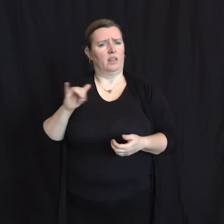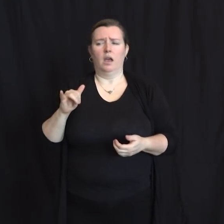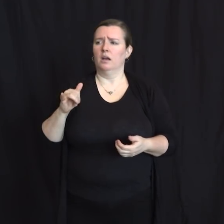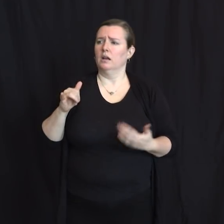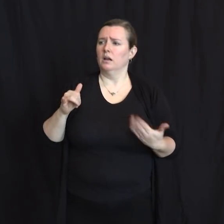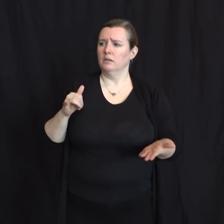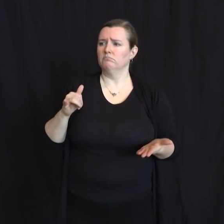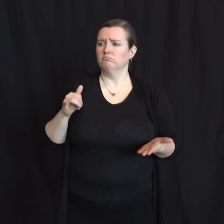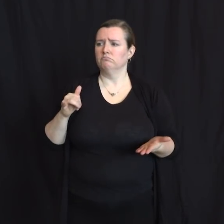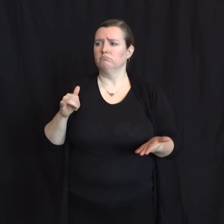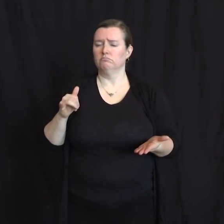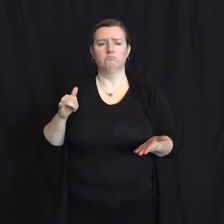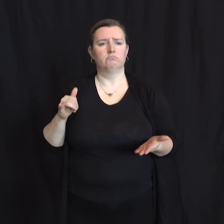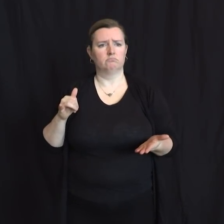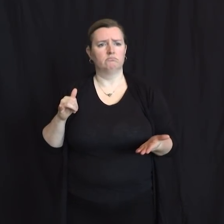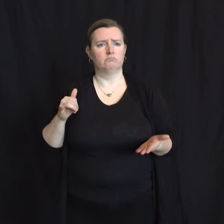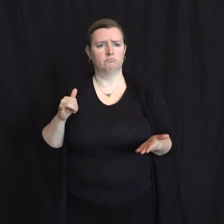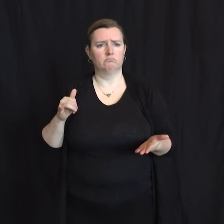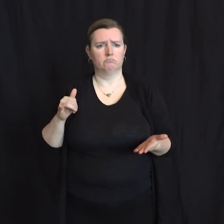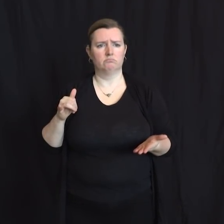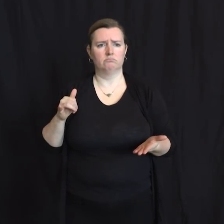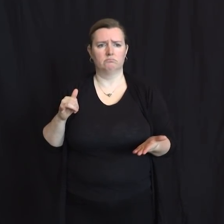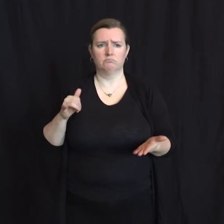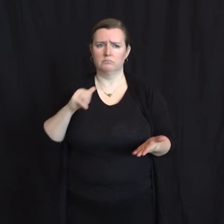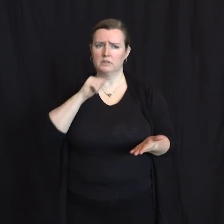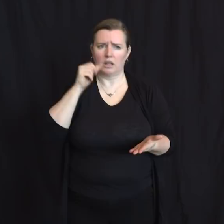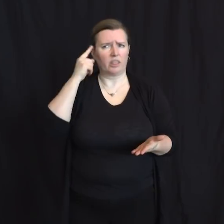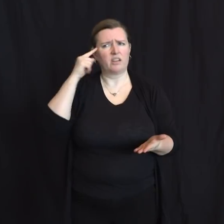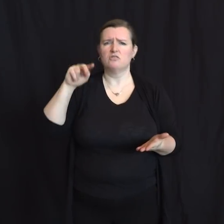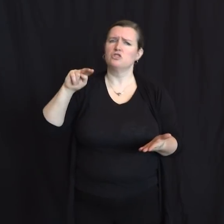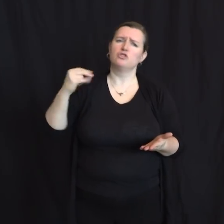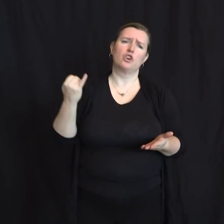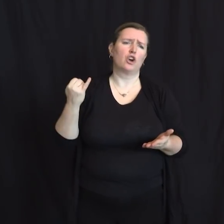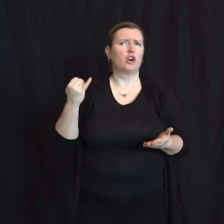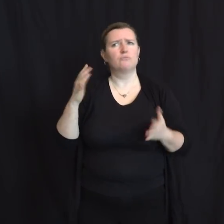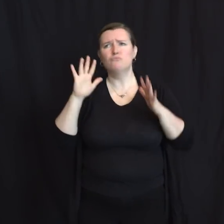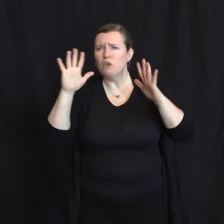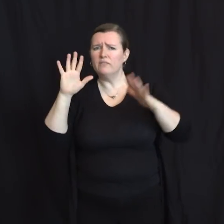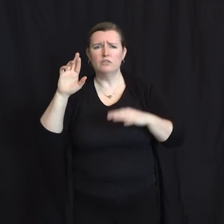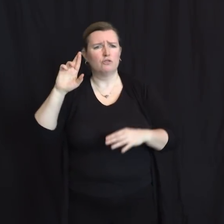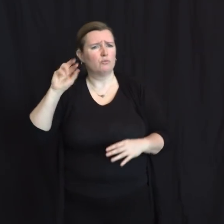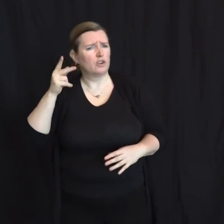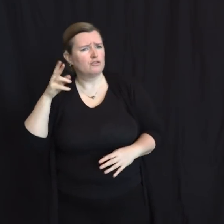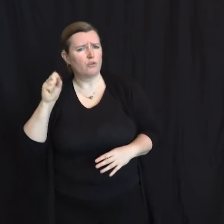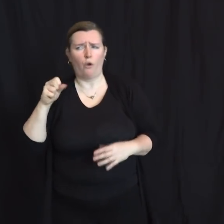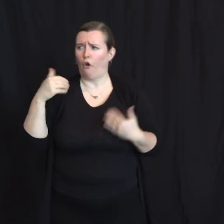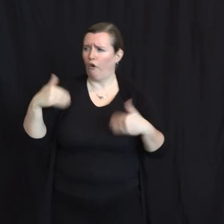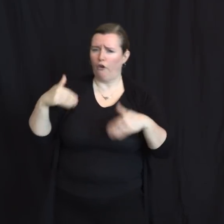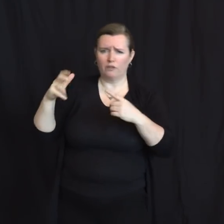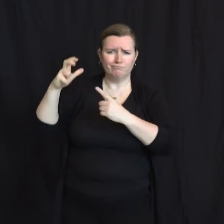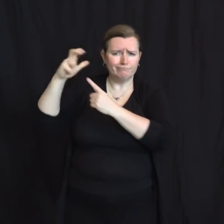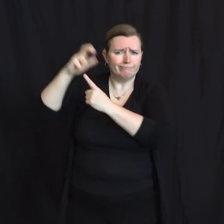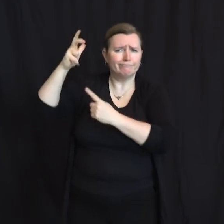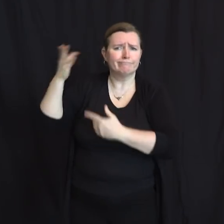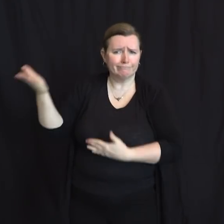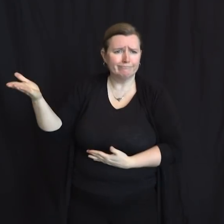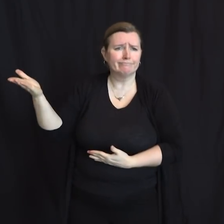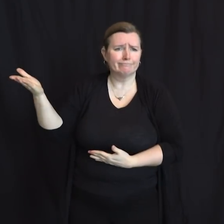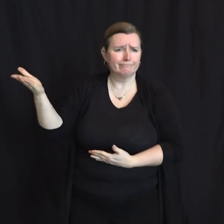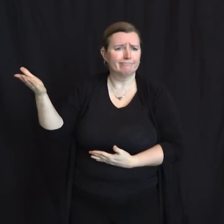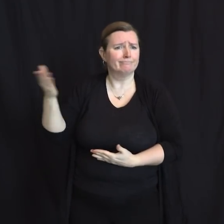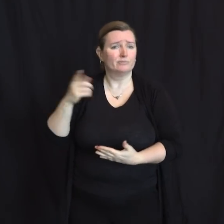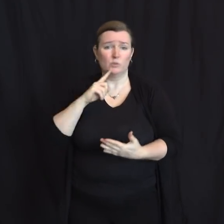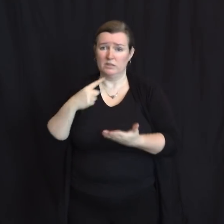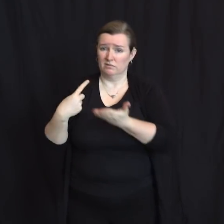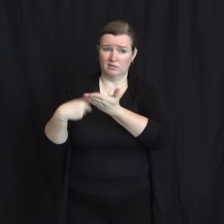how extraordinary our state is and how extraordinary Rutgers is, because the conversation that we're having right